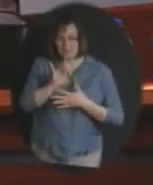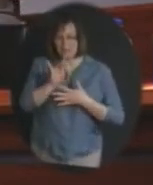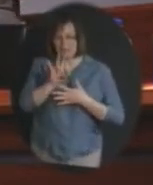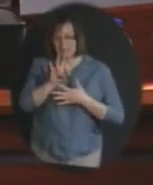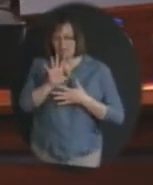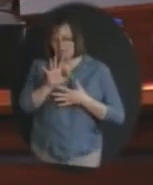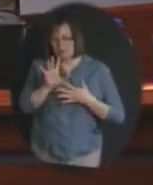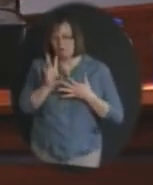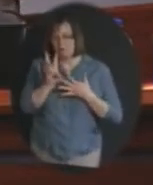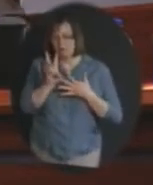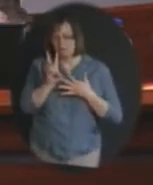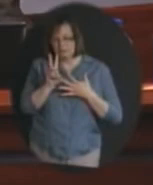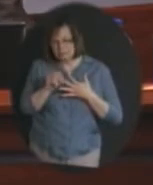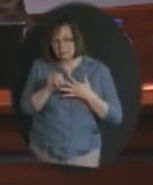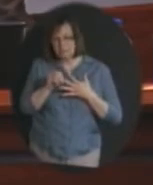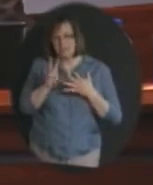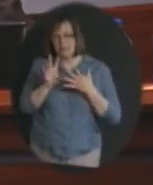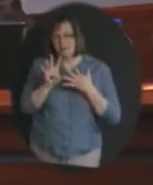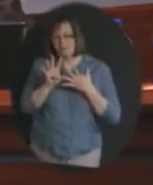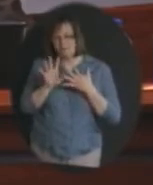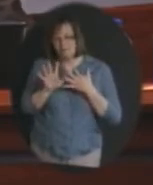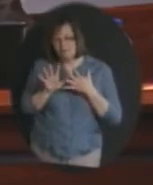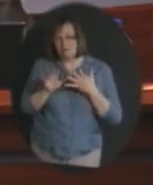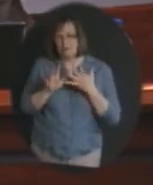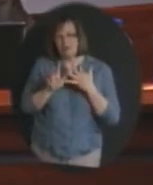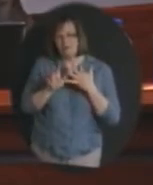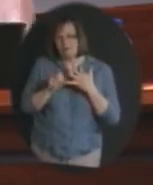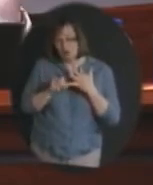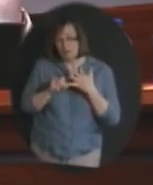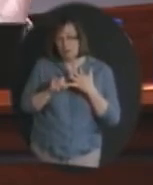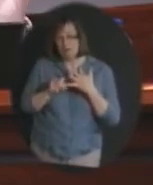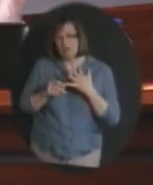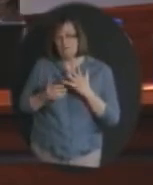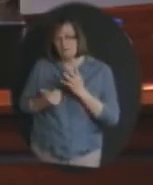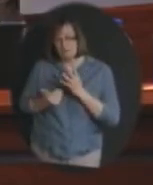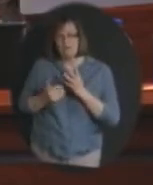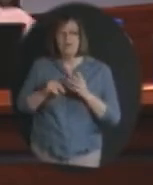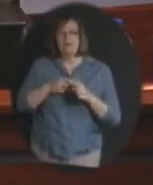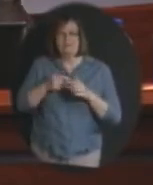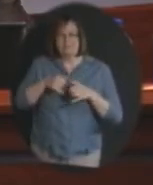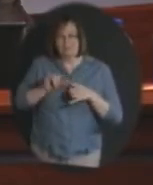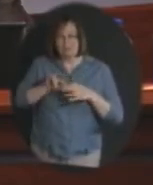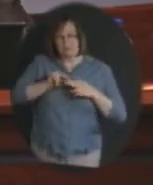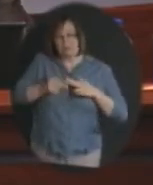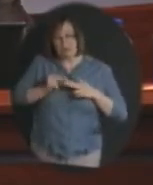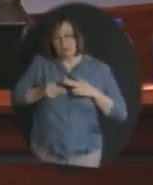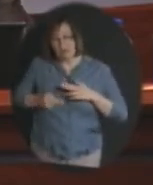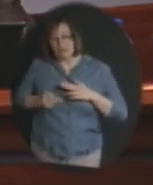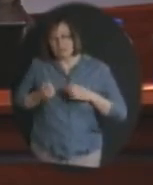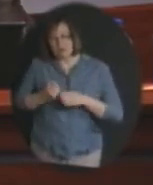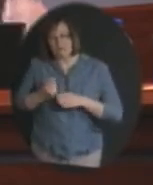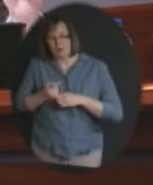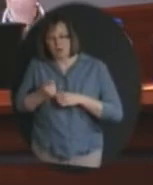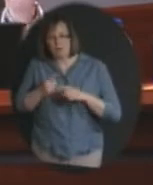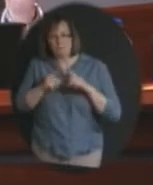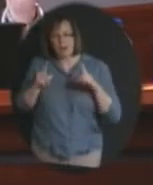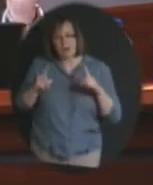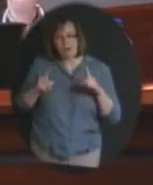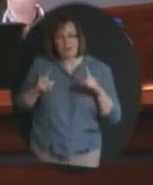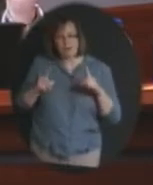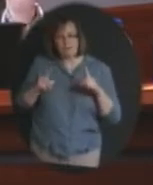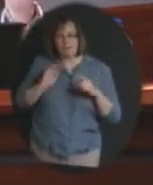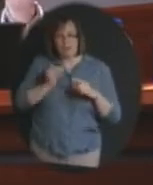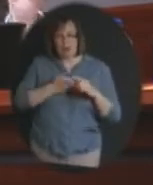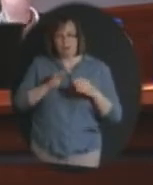75, 60, 45, 30, 15, and then phase out. It's still a decrease each year for our taxpayers in the county, but or